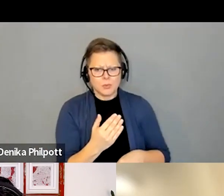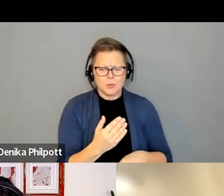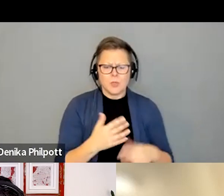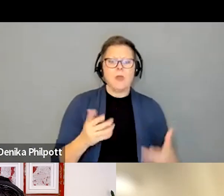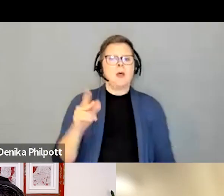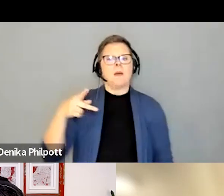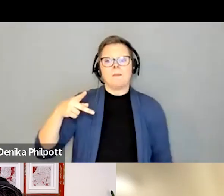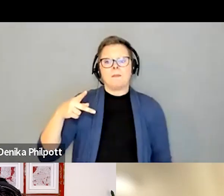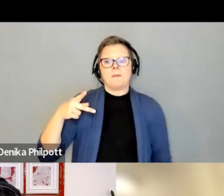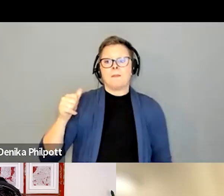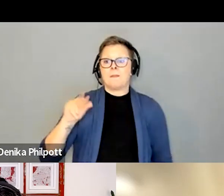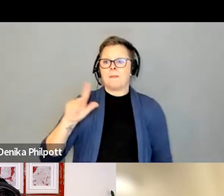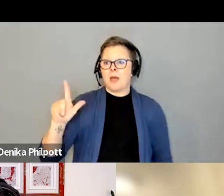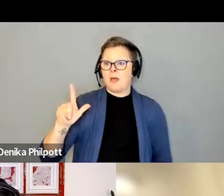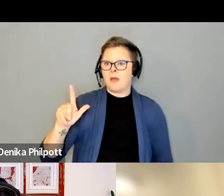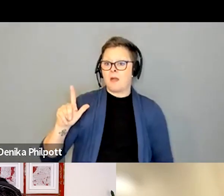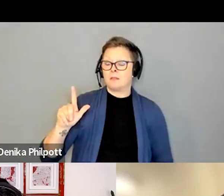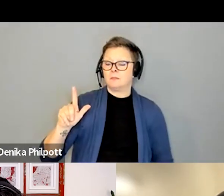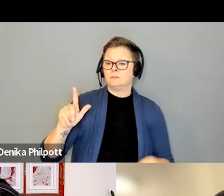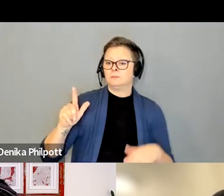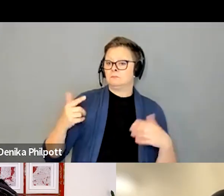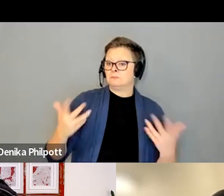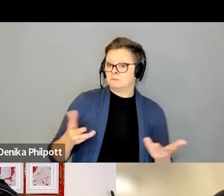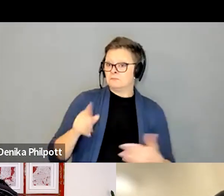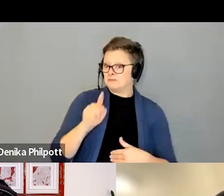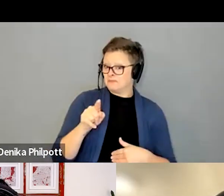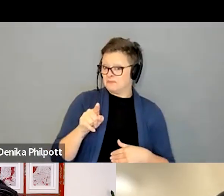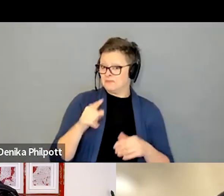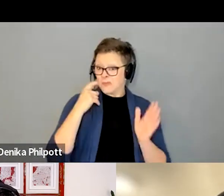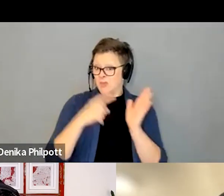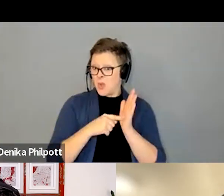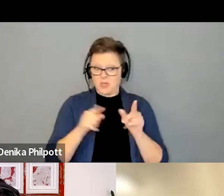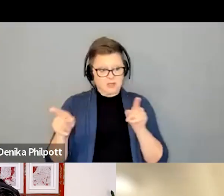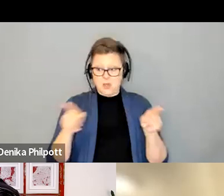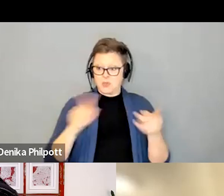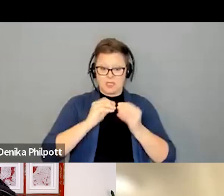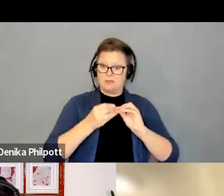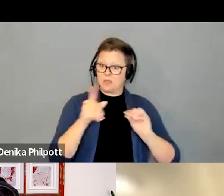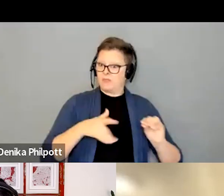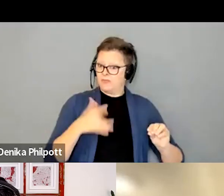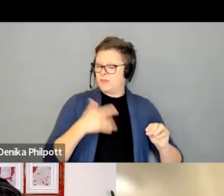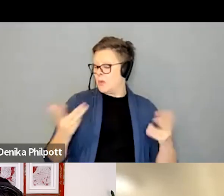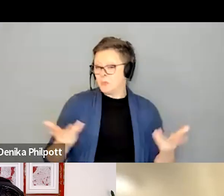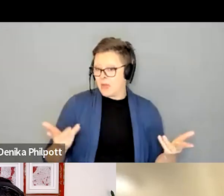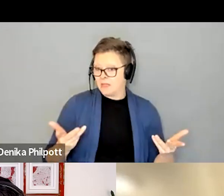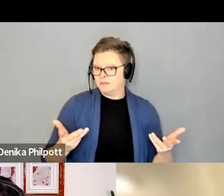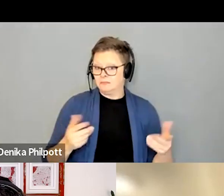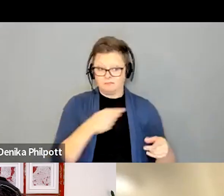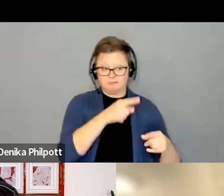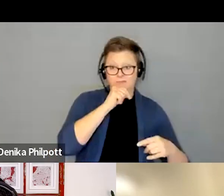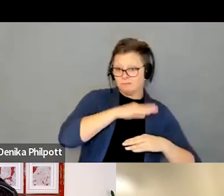how about you? What did that result strike in you when you read it, when you looked at the